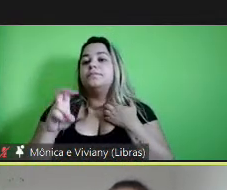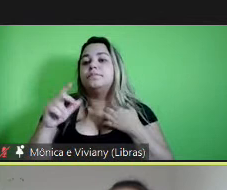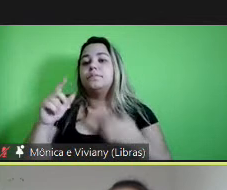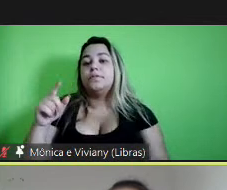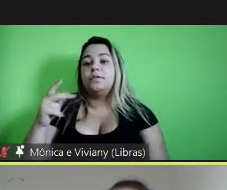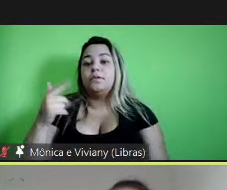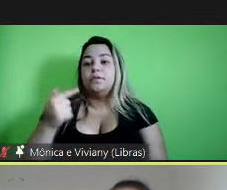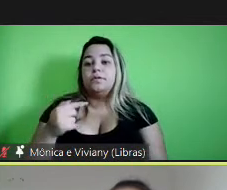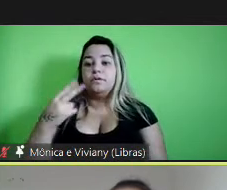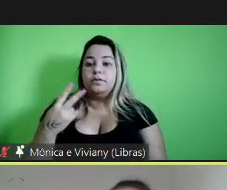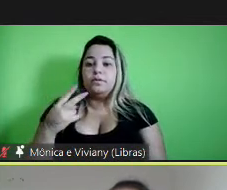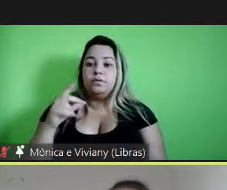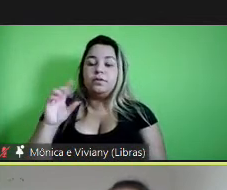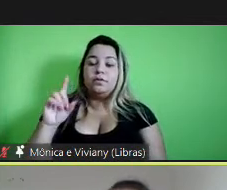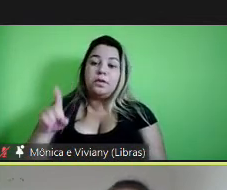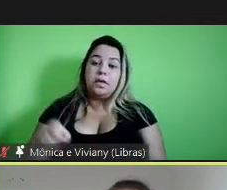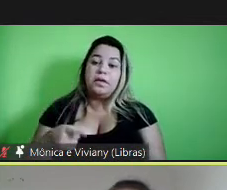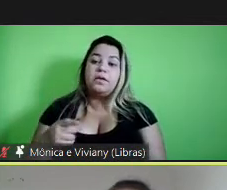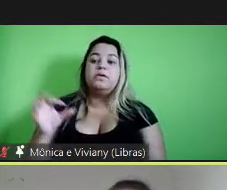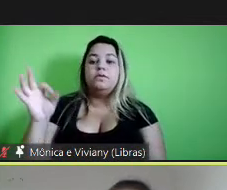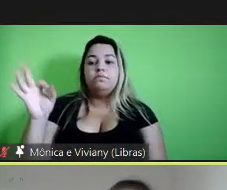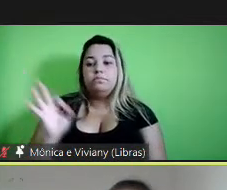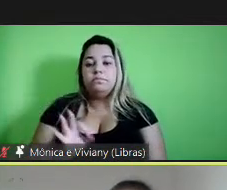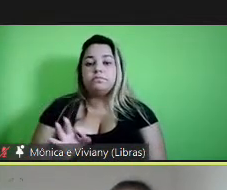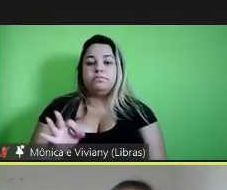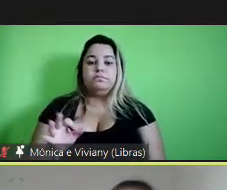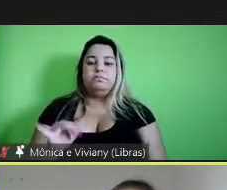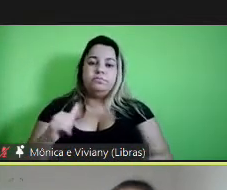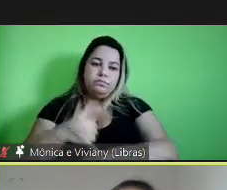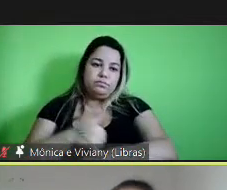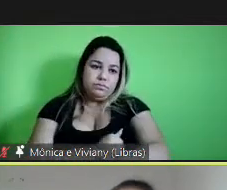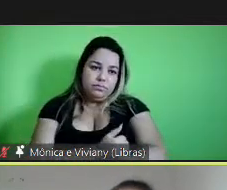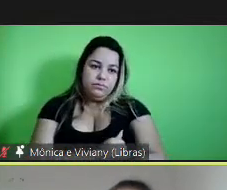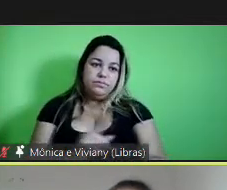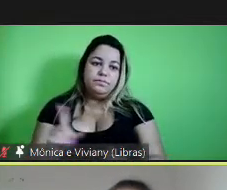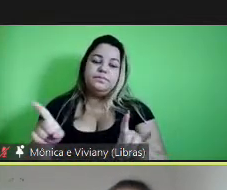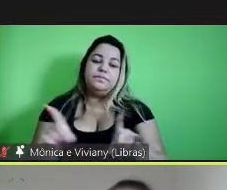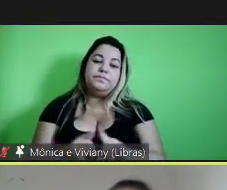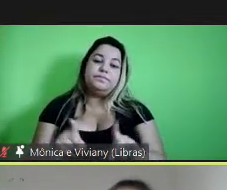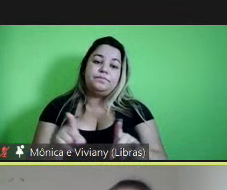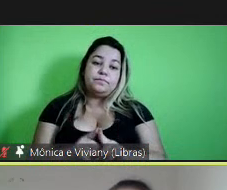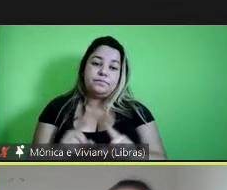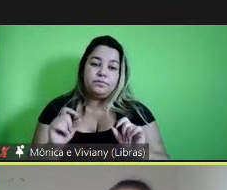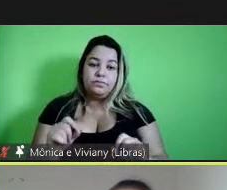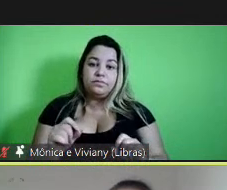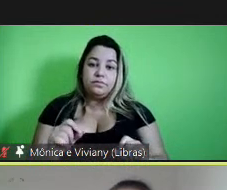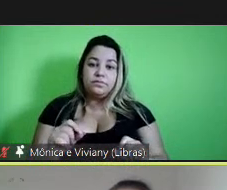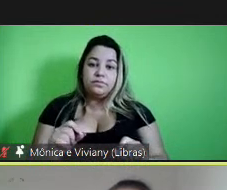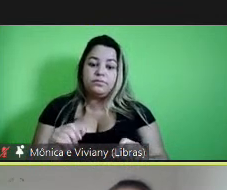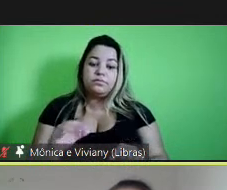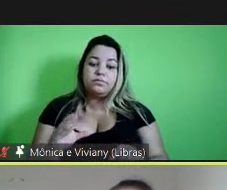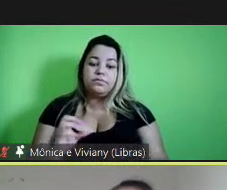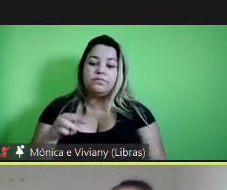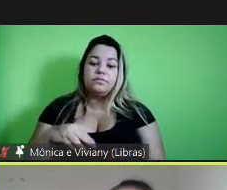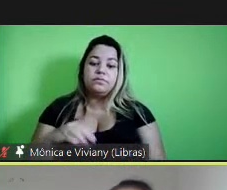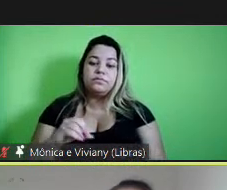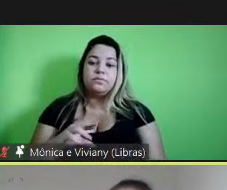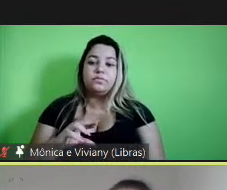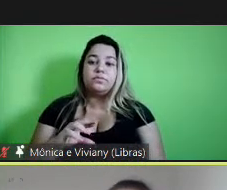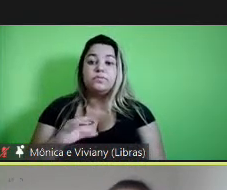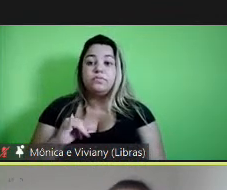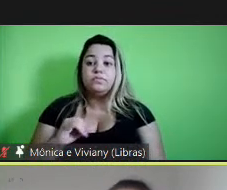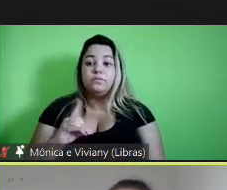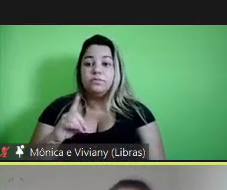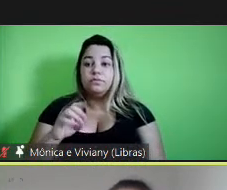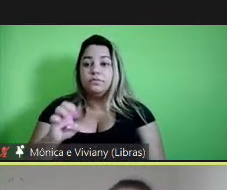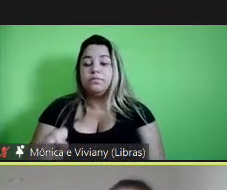5.7% until 62% of old people with overweight or obesity. So about the issue of comorbidities,